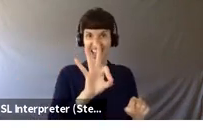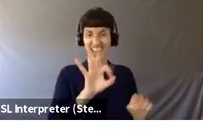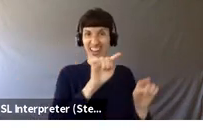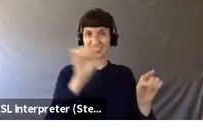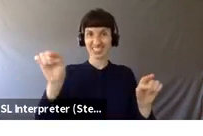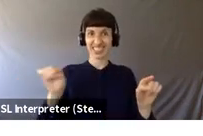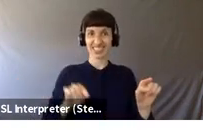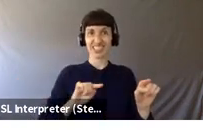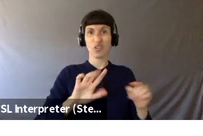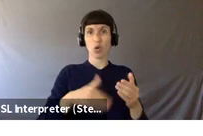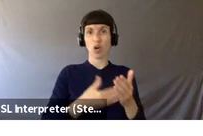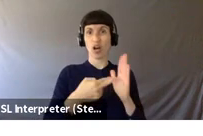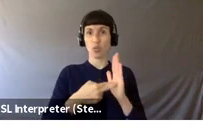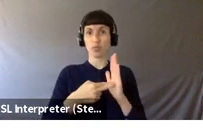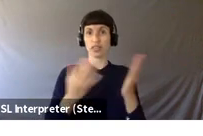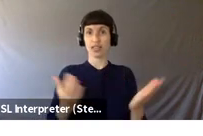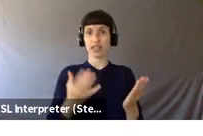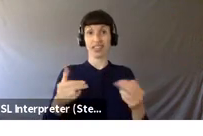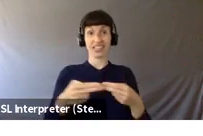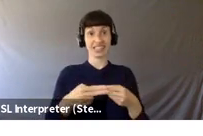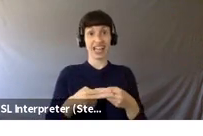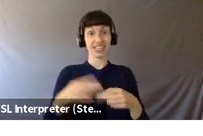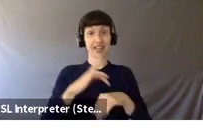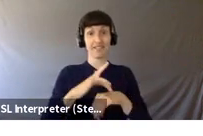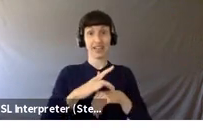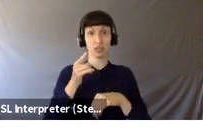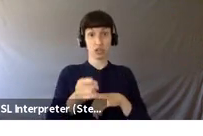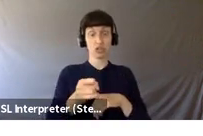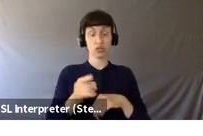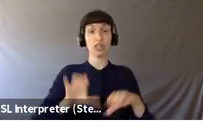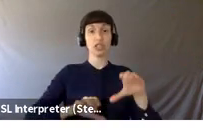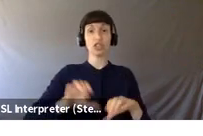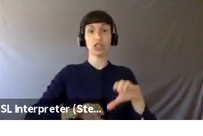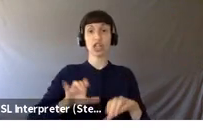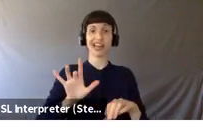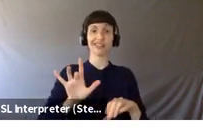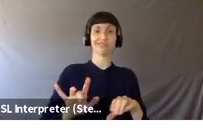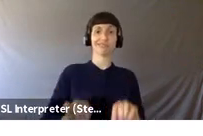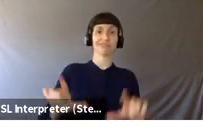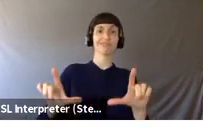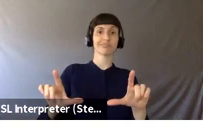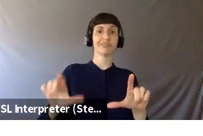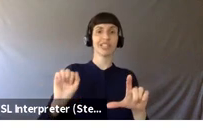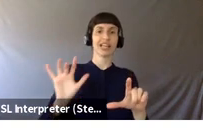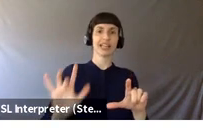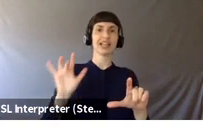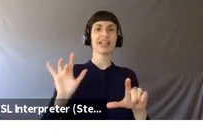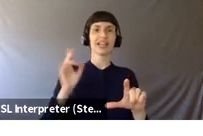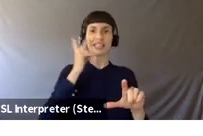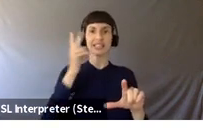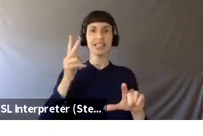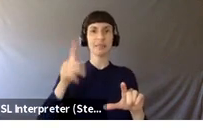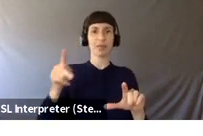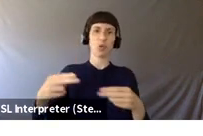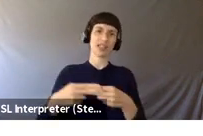this slide deck is available to you. The link will be pasted in the chat box so you can get that. It'll be pasted many times throughout our session today, and it'll be